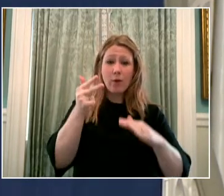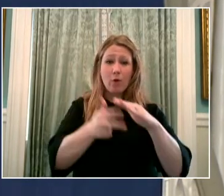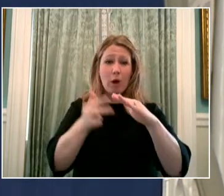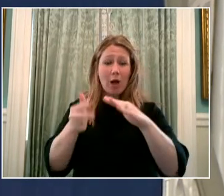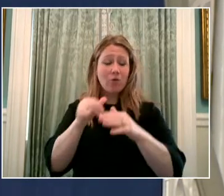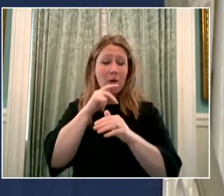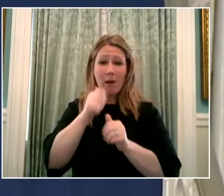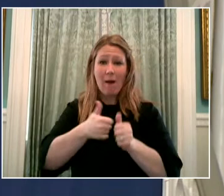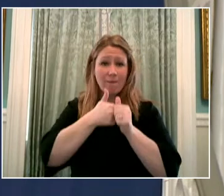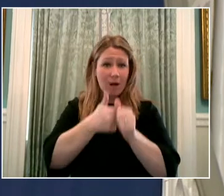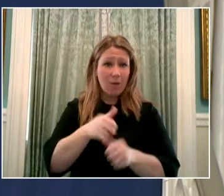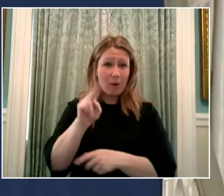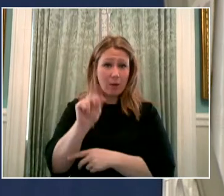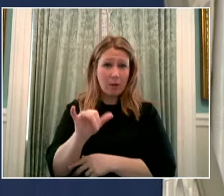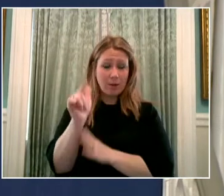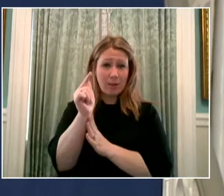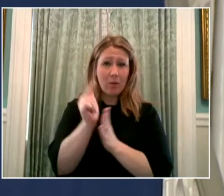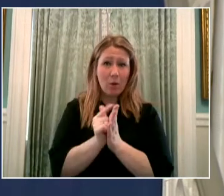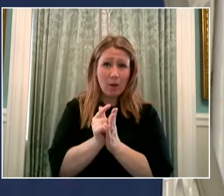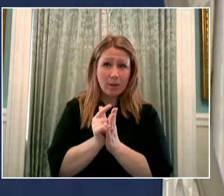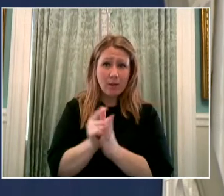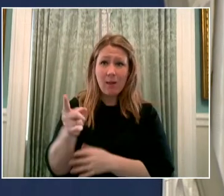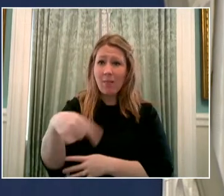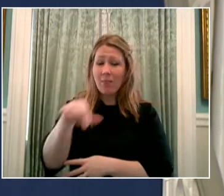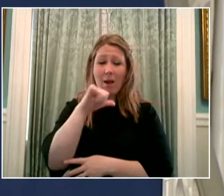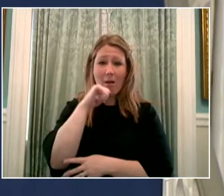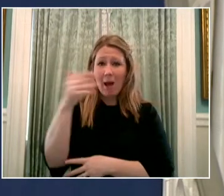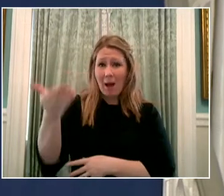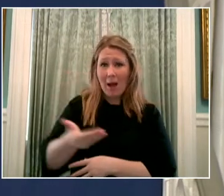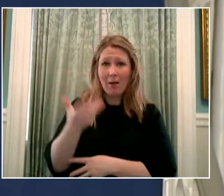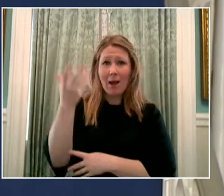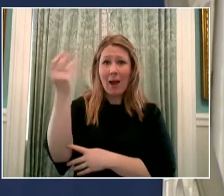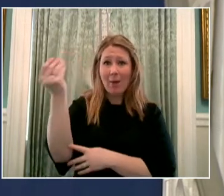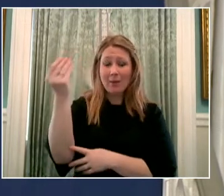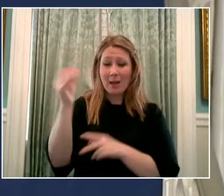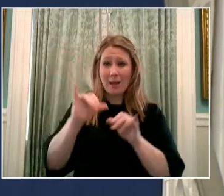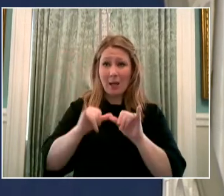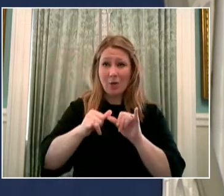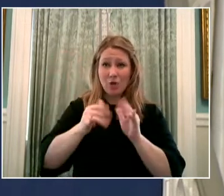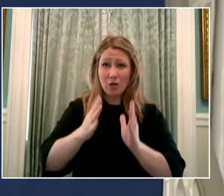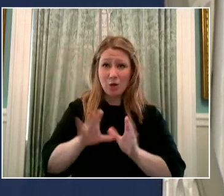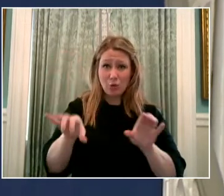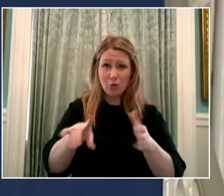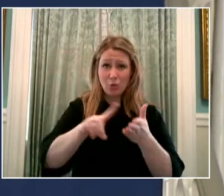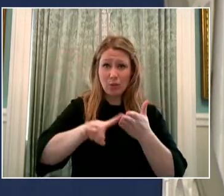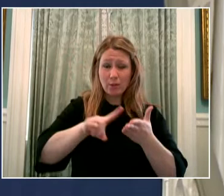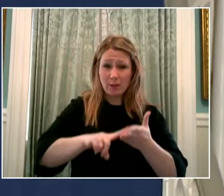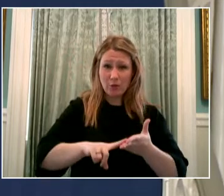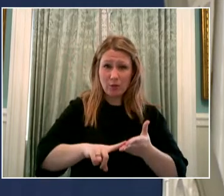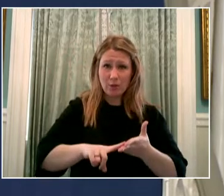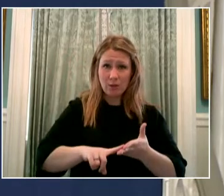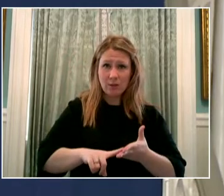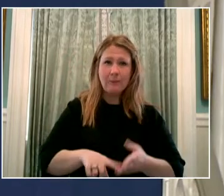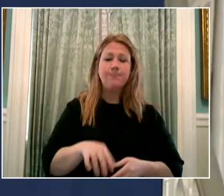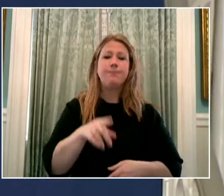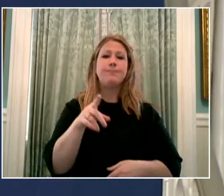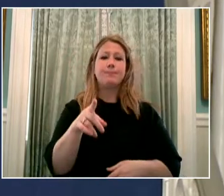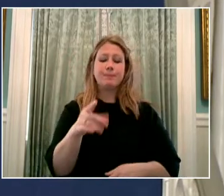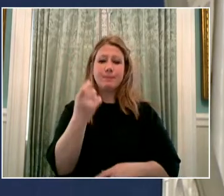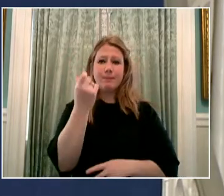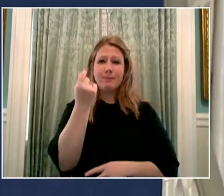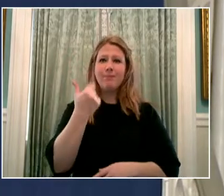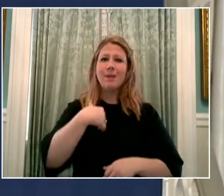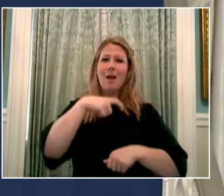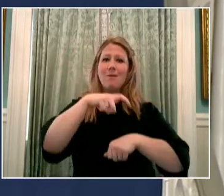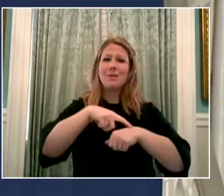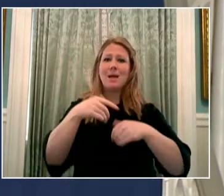not hiring these outside engineers to do the inspections? No, there's a time limit when he must do that inspection, and that